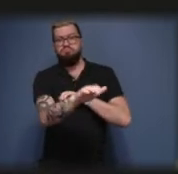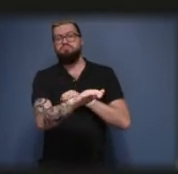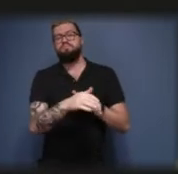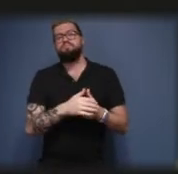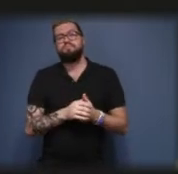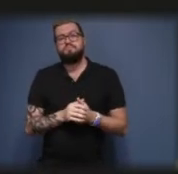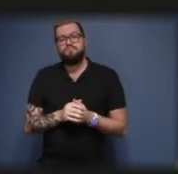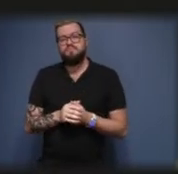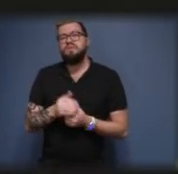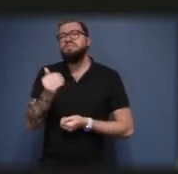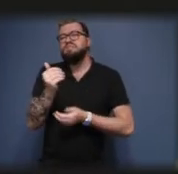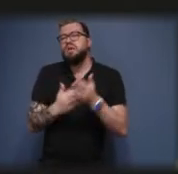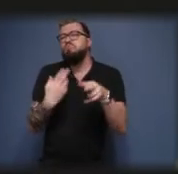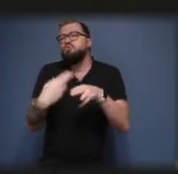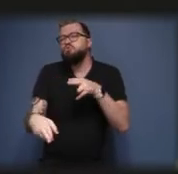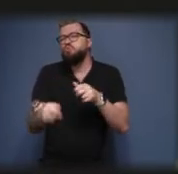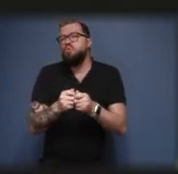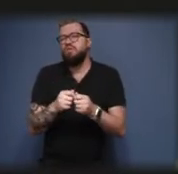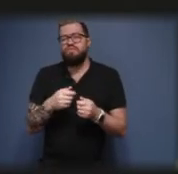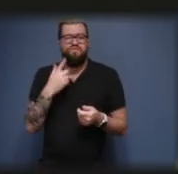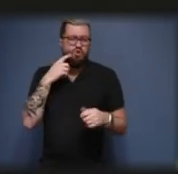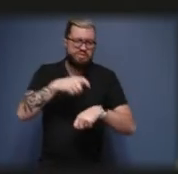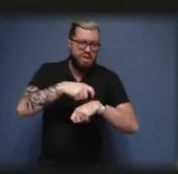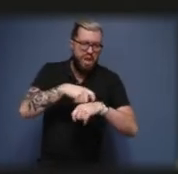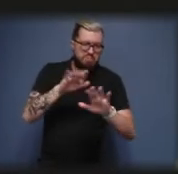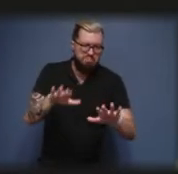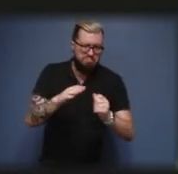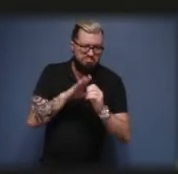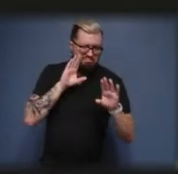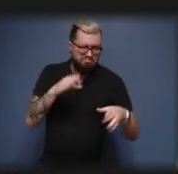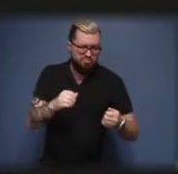I brought some of the shorter ones again for time and purposes.